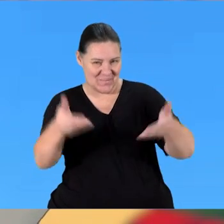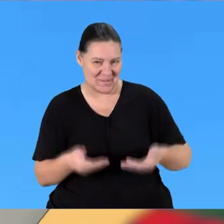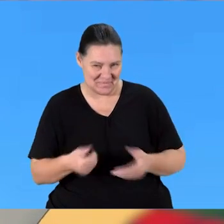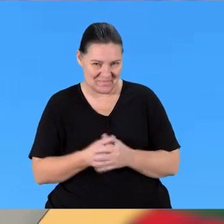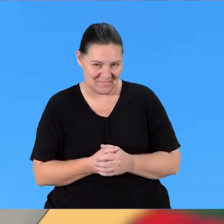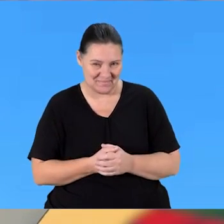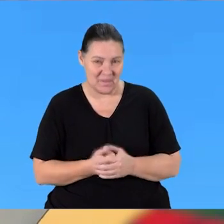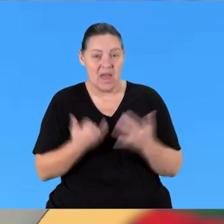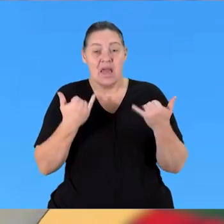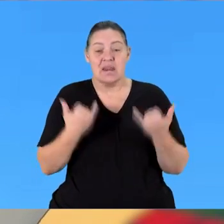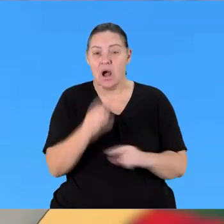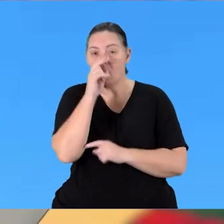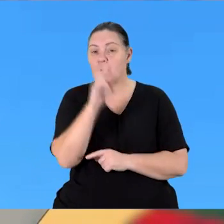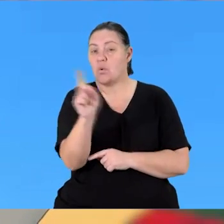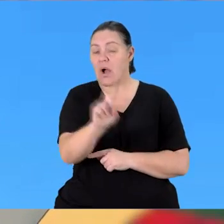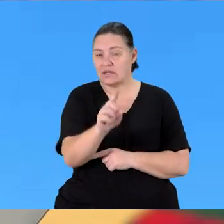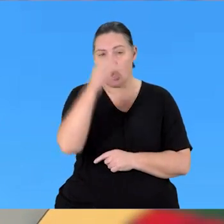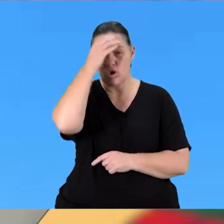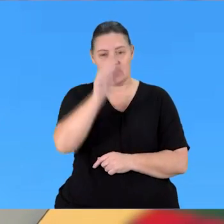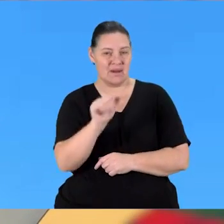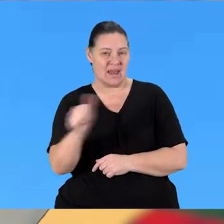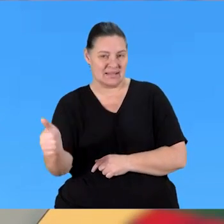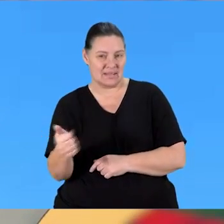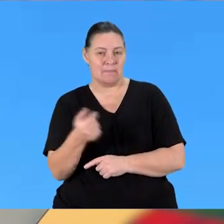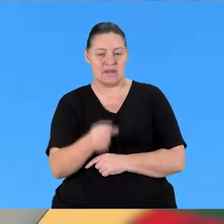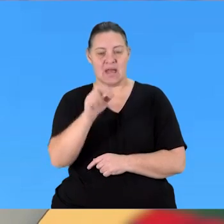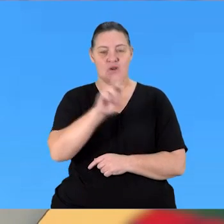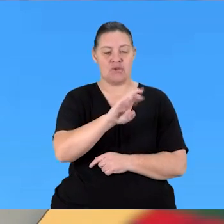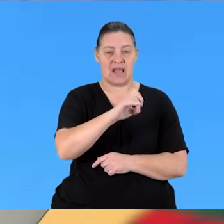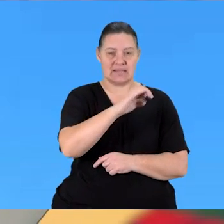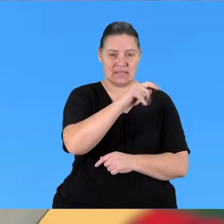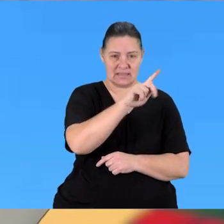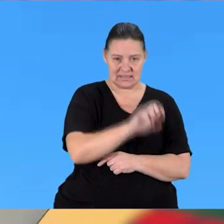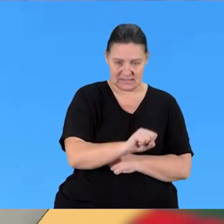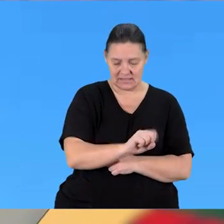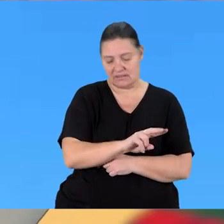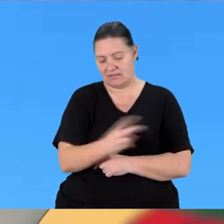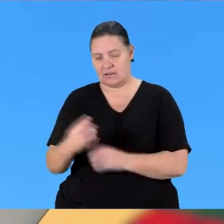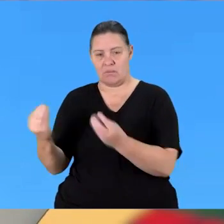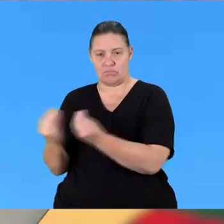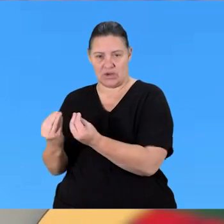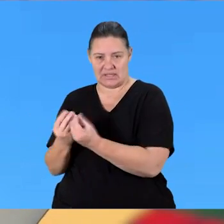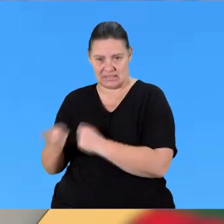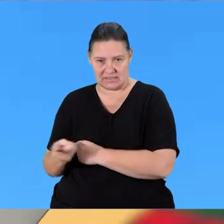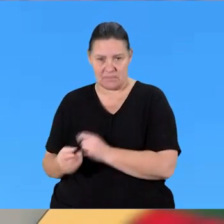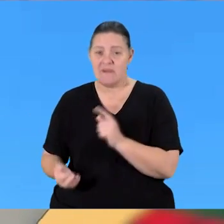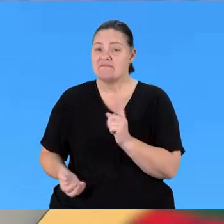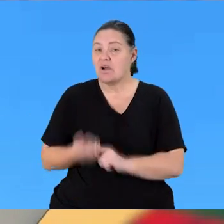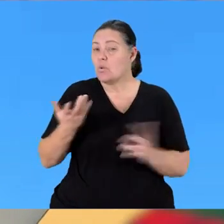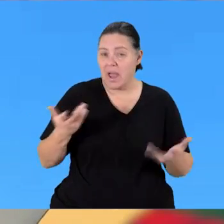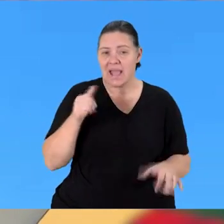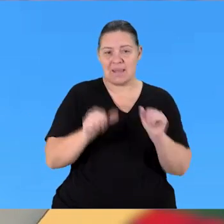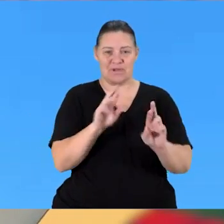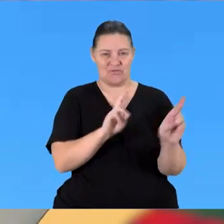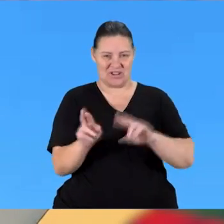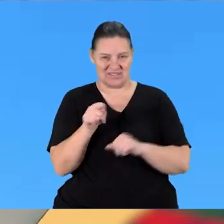Welcome back from an ad break. So now we're going to be looking at our next concept, which is now the reactants and the products. And we know that these things are found in a